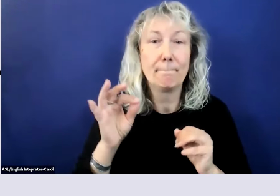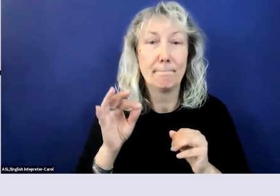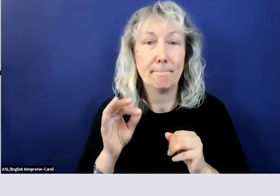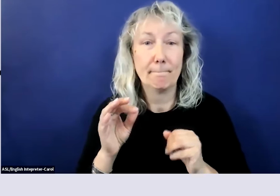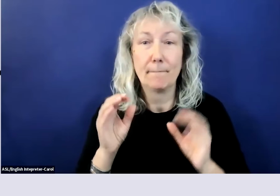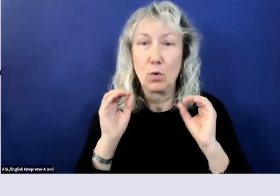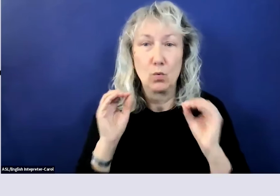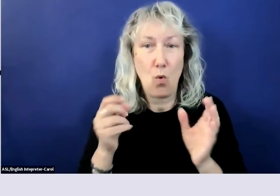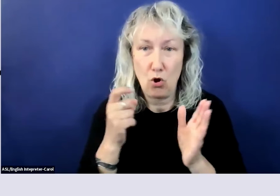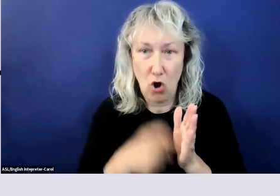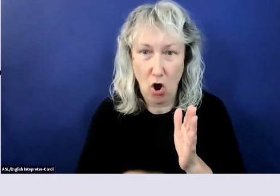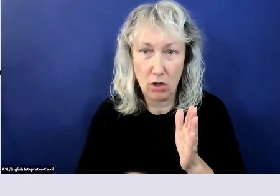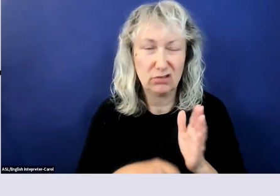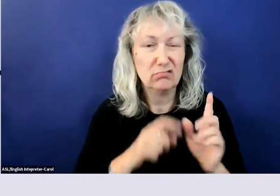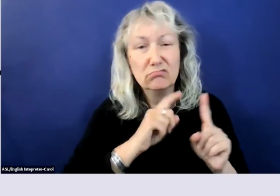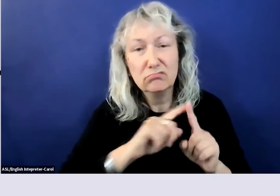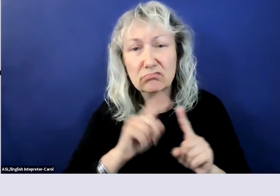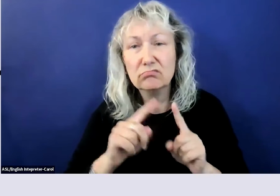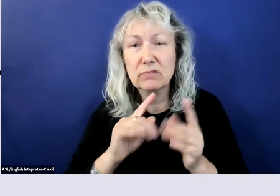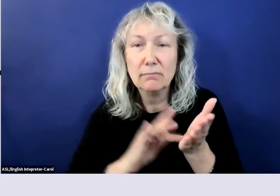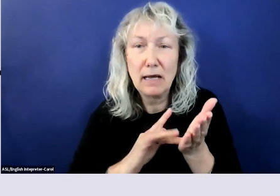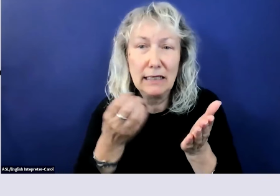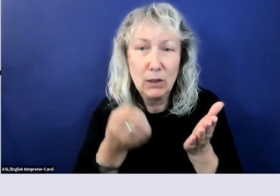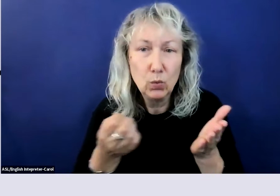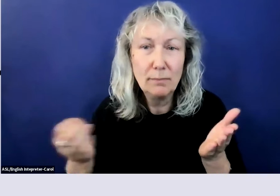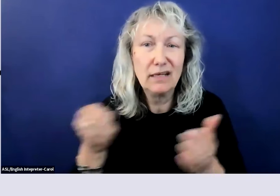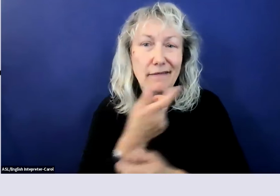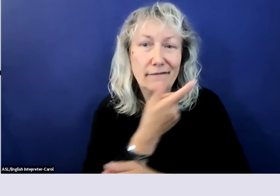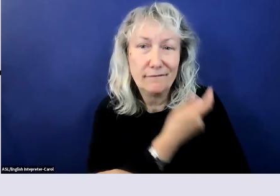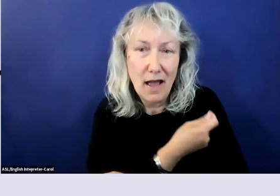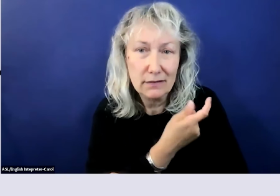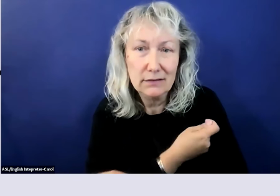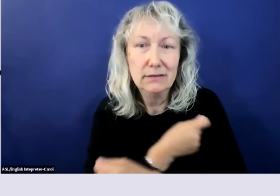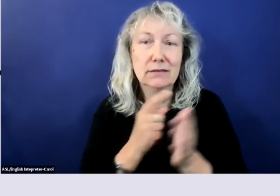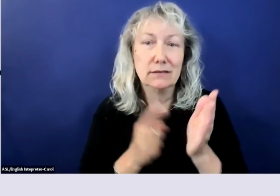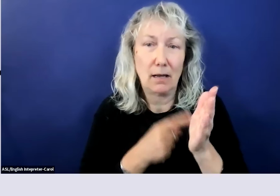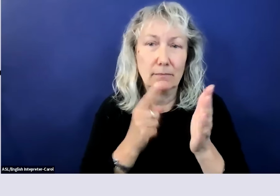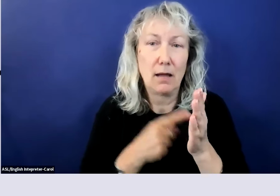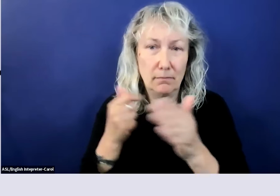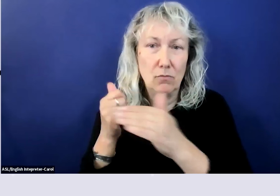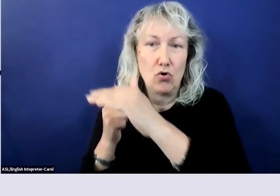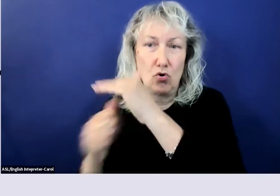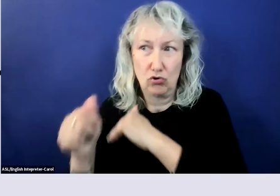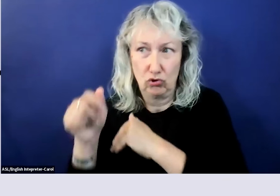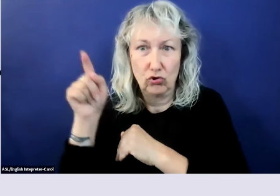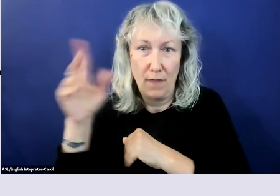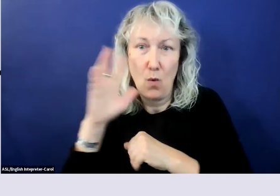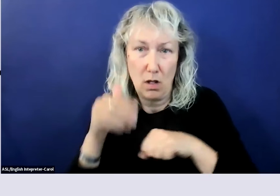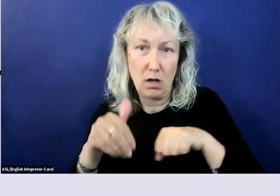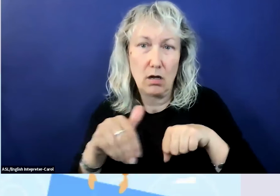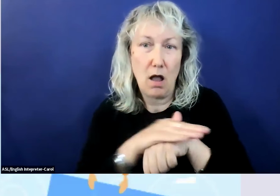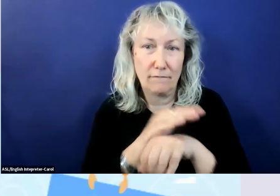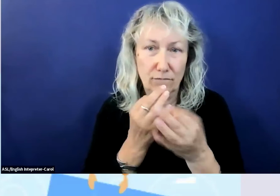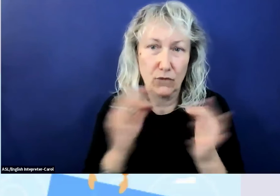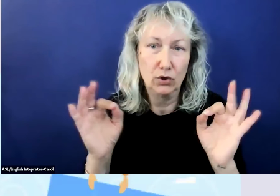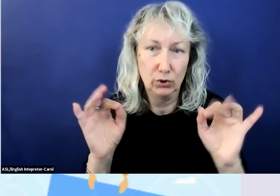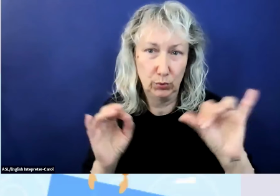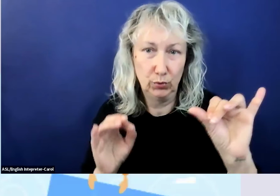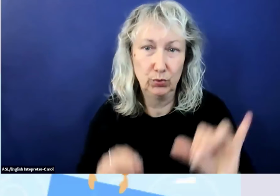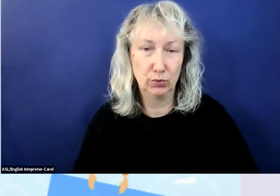medical equipment and vaccinations, that are also covered under this program. Next slide, please.